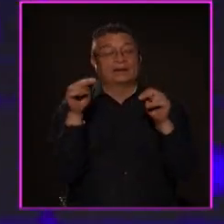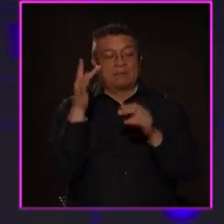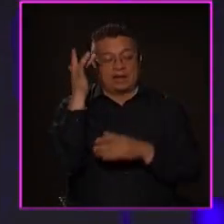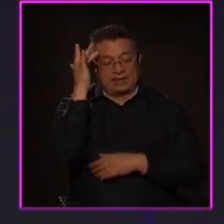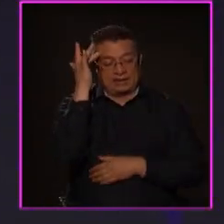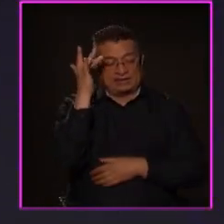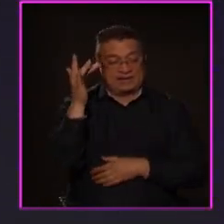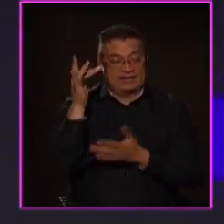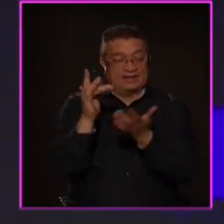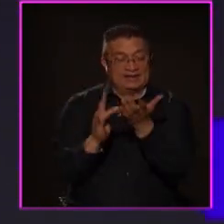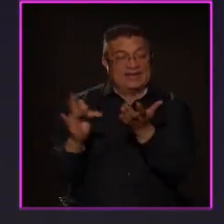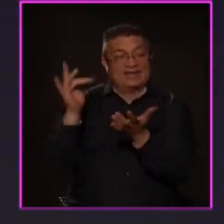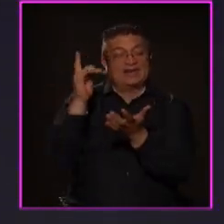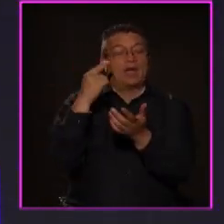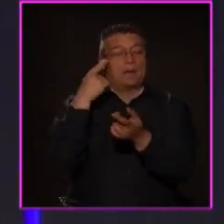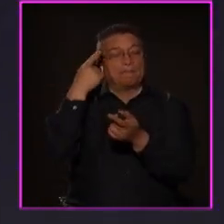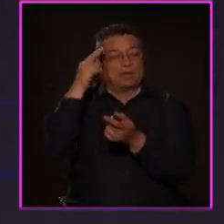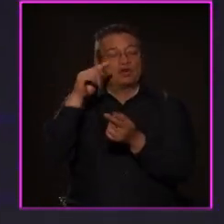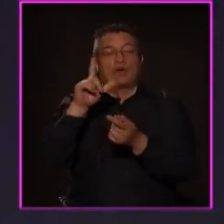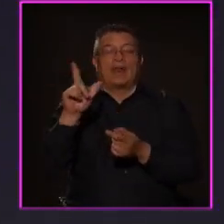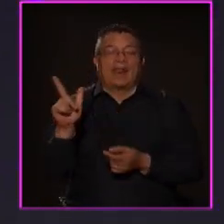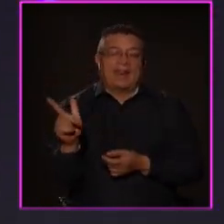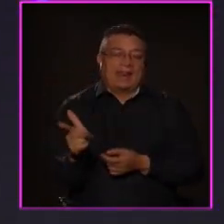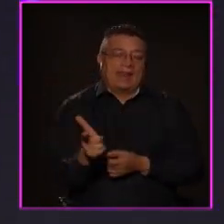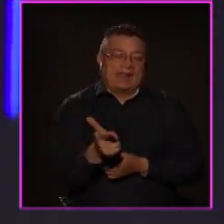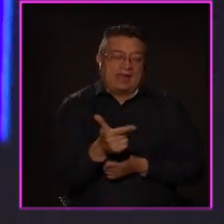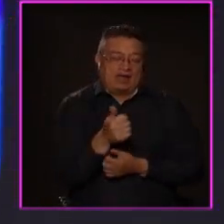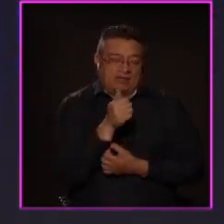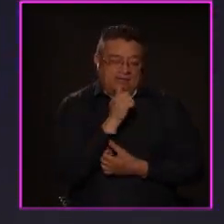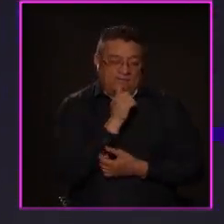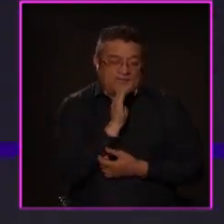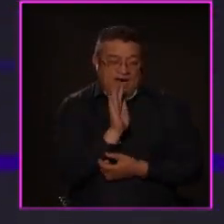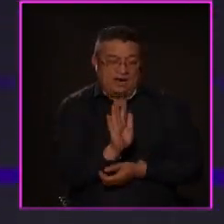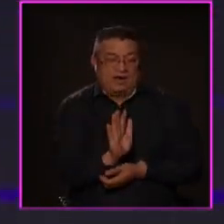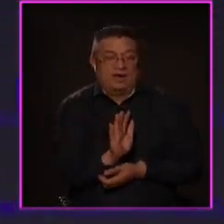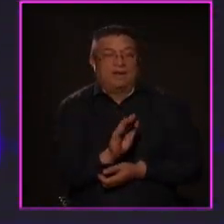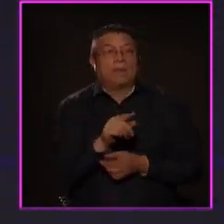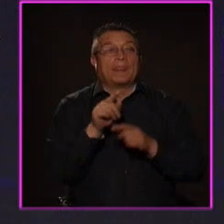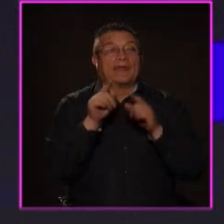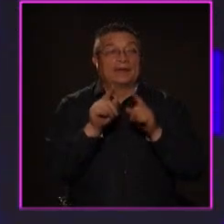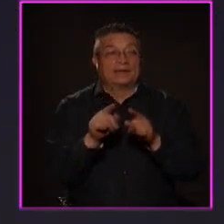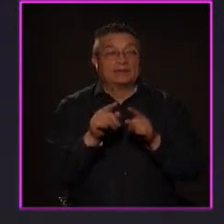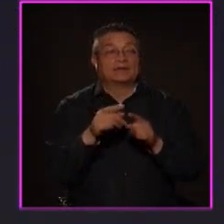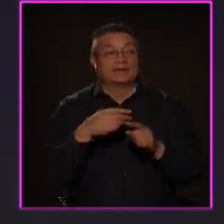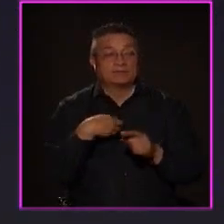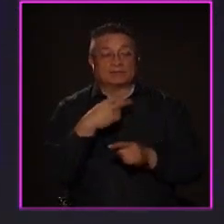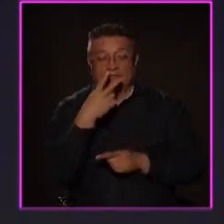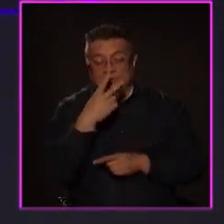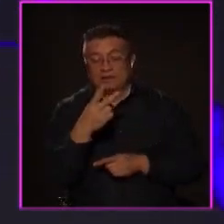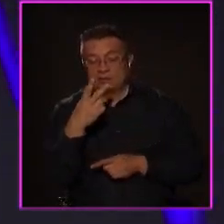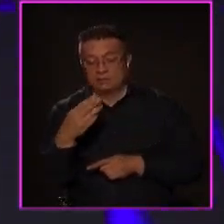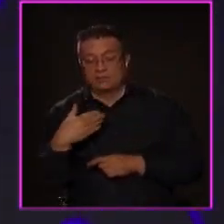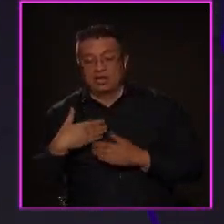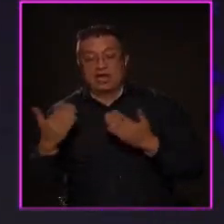part of my work with my students at McGill University. Okay,